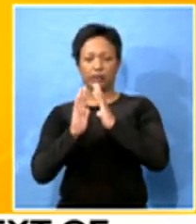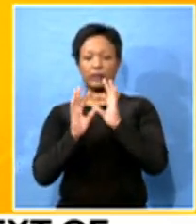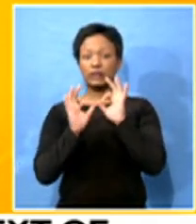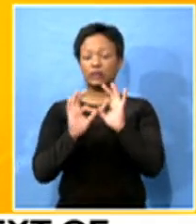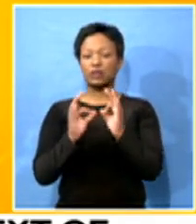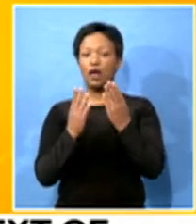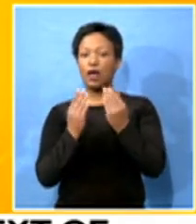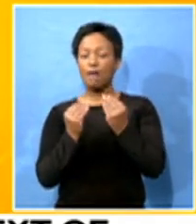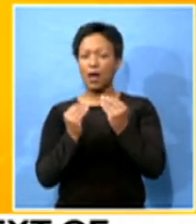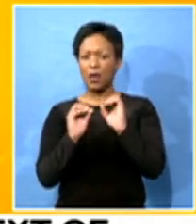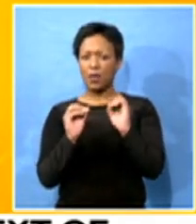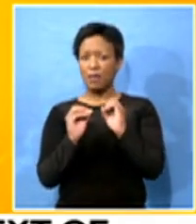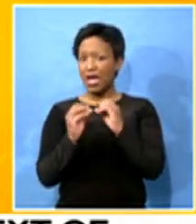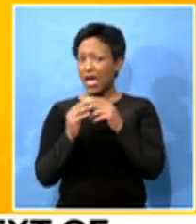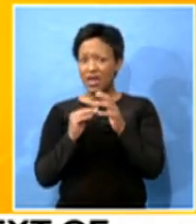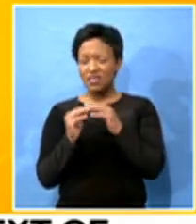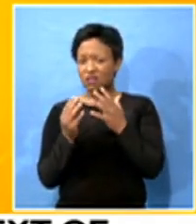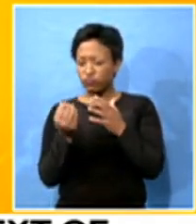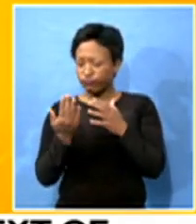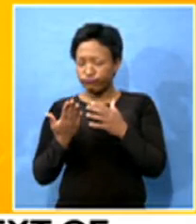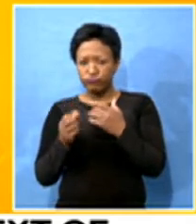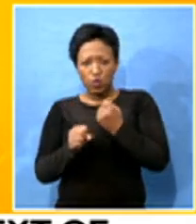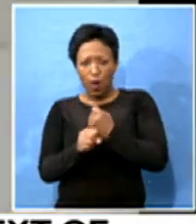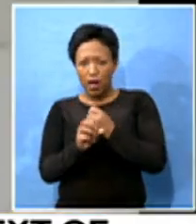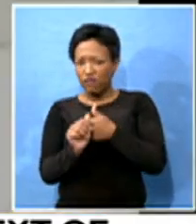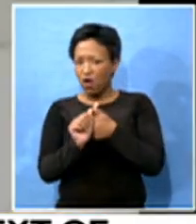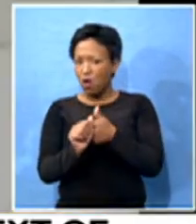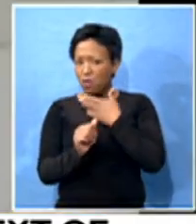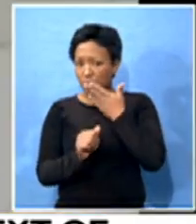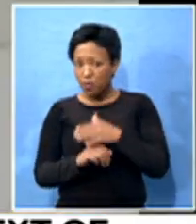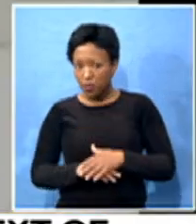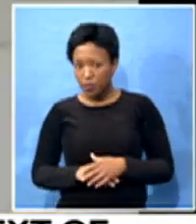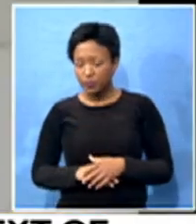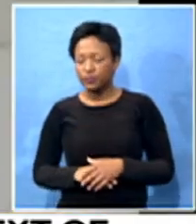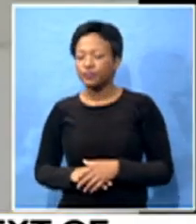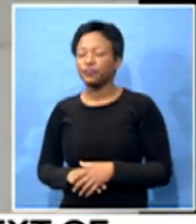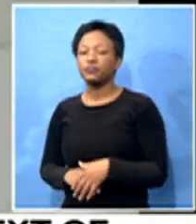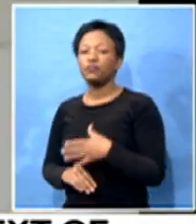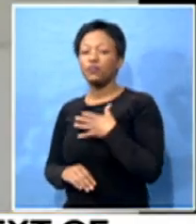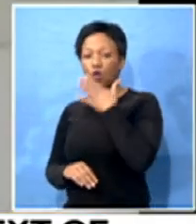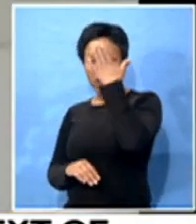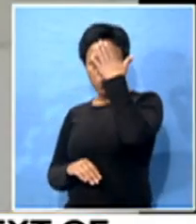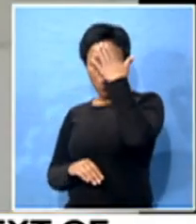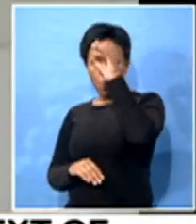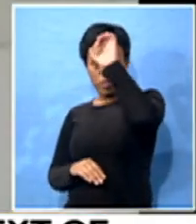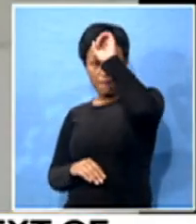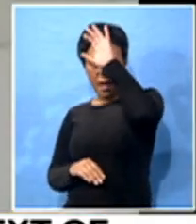to work off? Well, what we do know is that mining is a